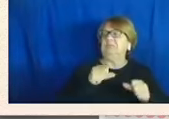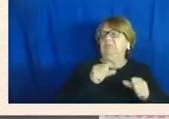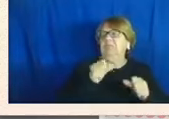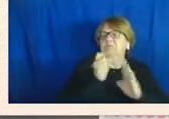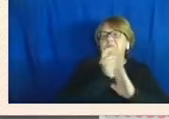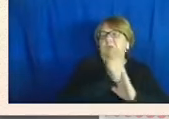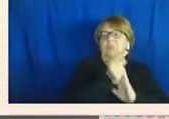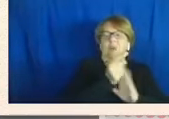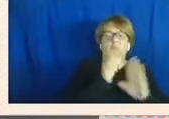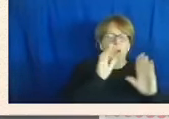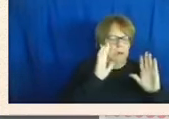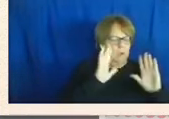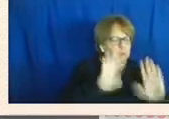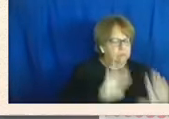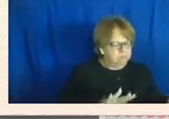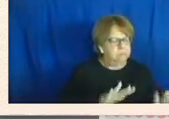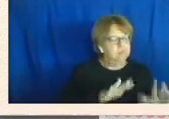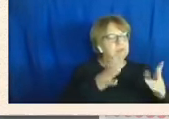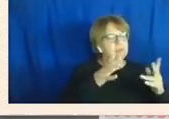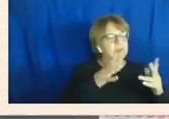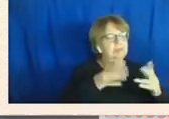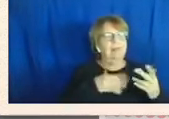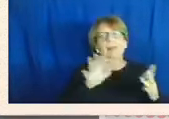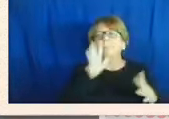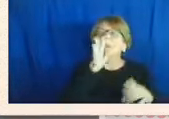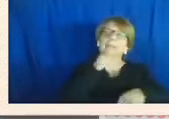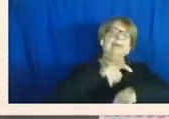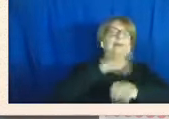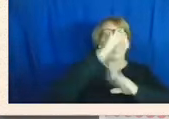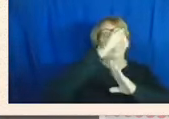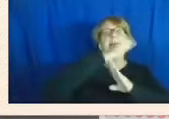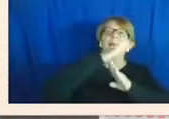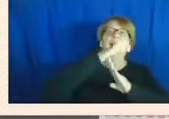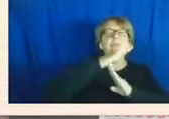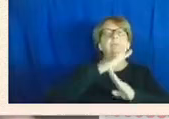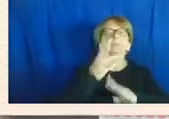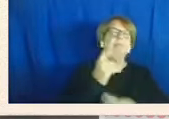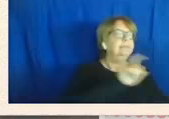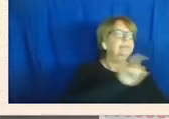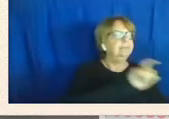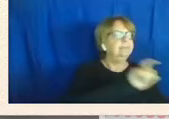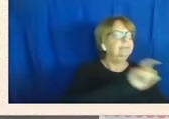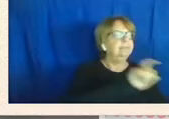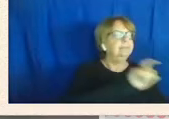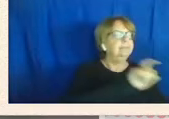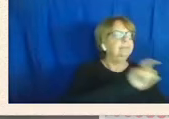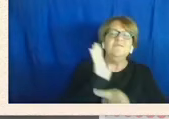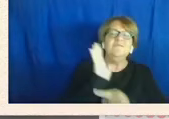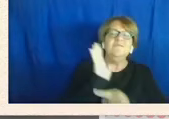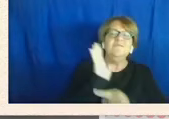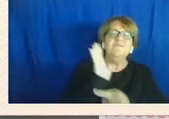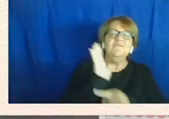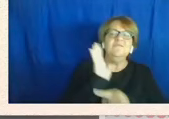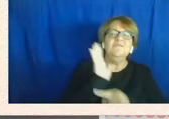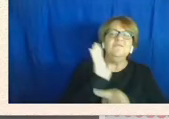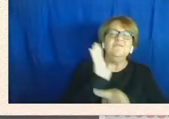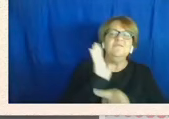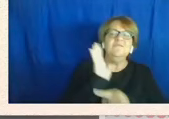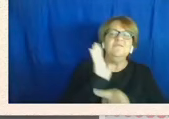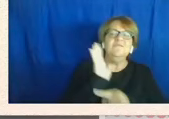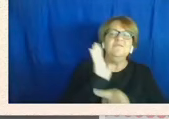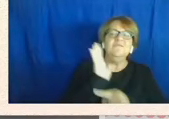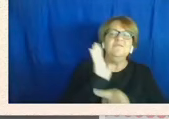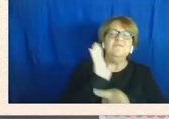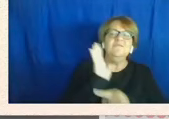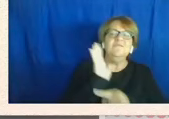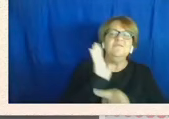fan of the mommy timeout. And I'm going to take 5 minutes to just cool down. You can tell them what you're doing. Or